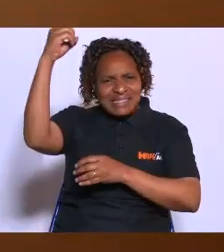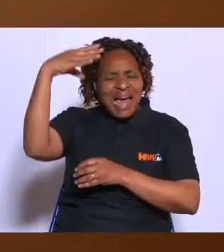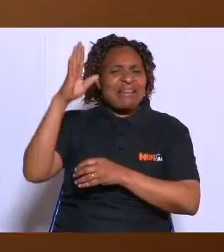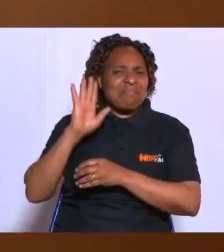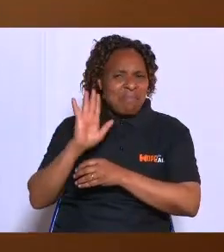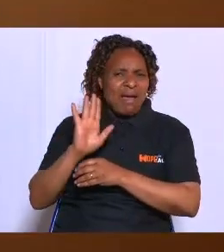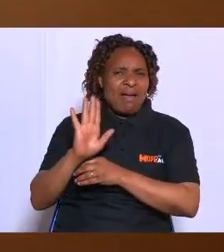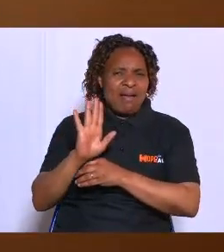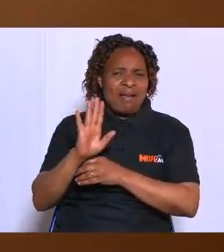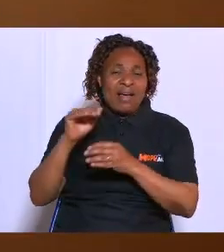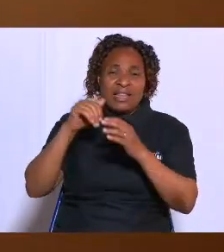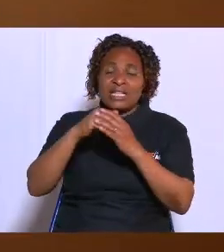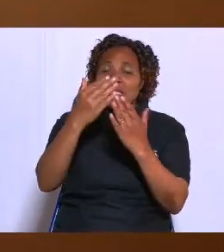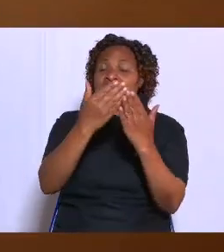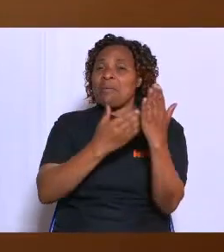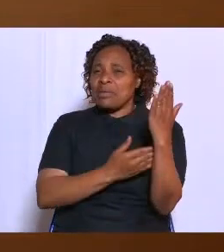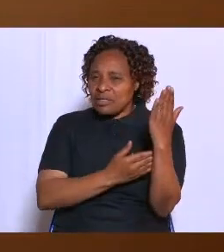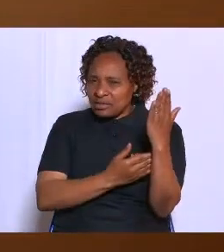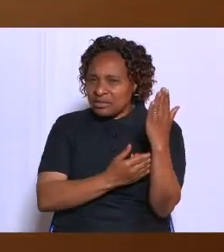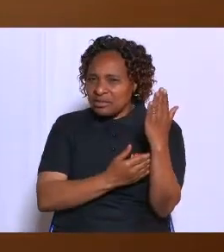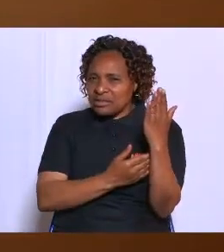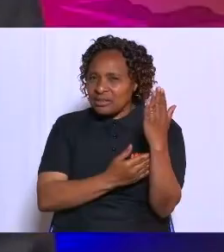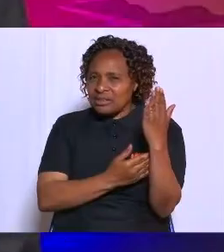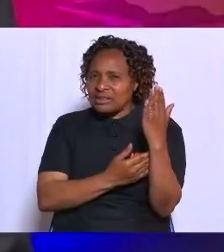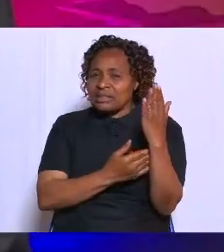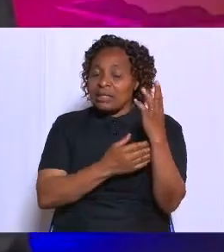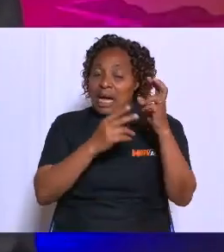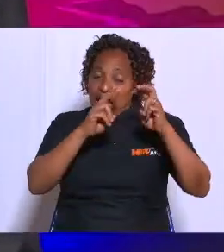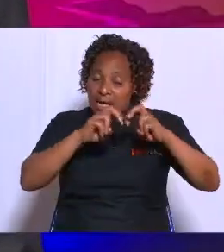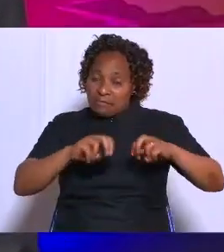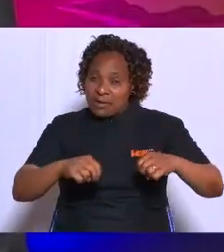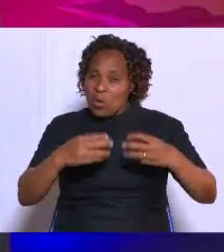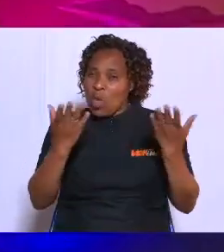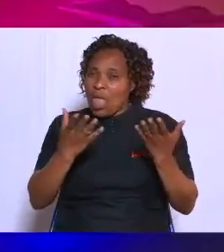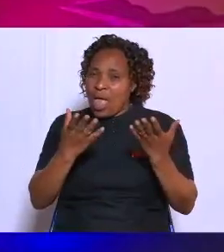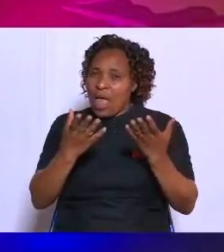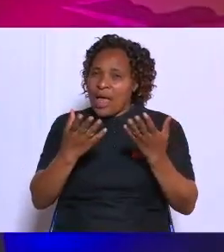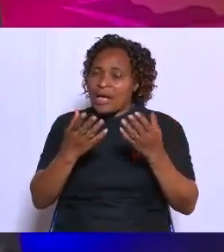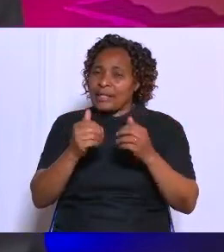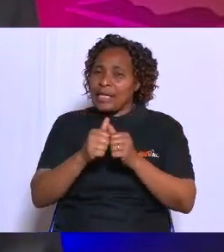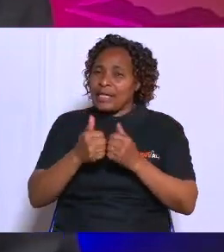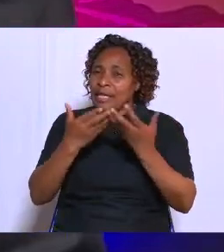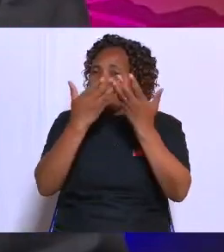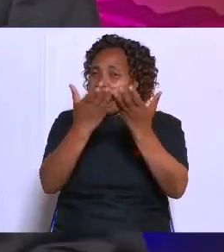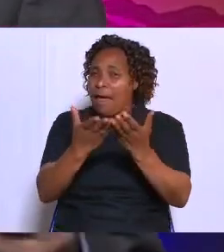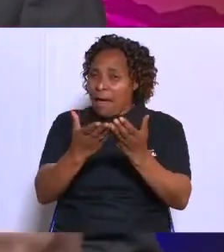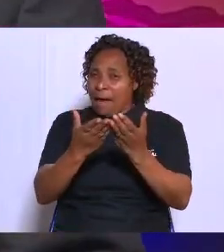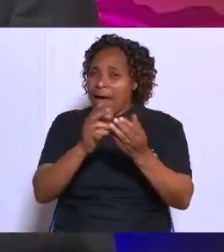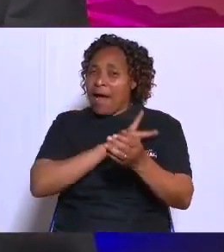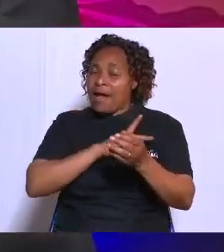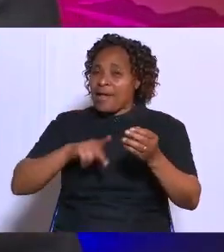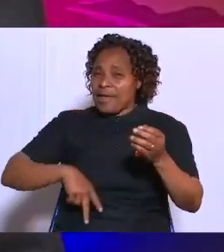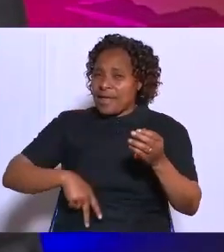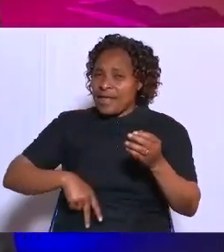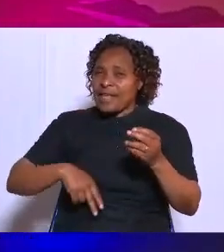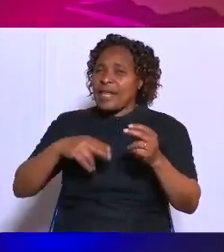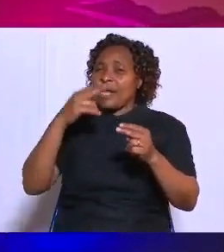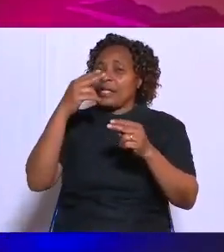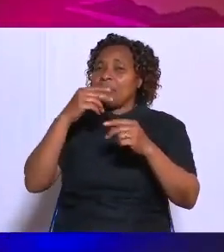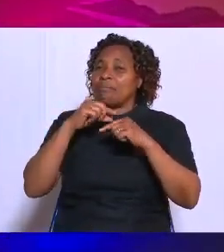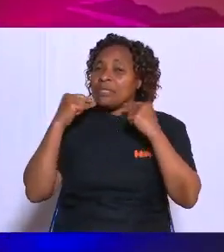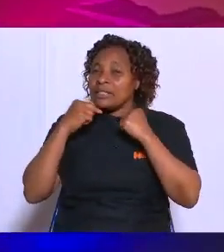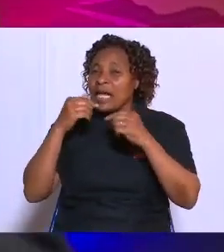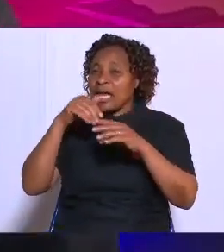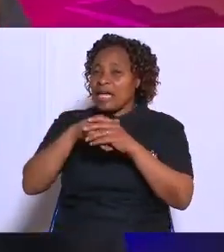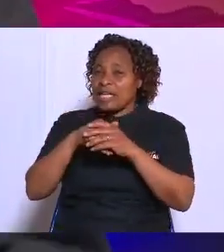this tablet was a dedicated to the emperor's Health called and it was the by the priest of